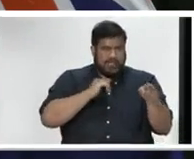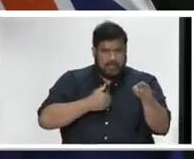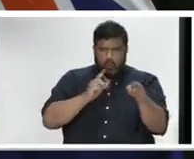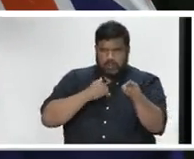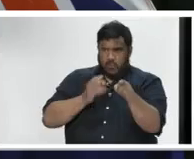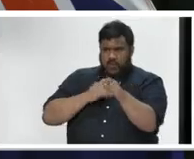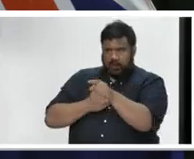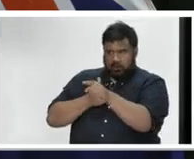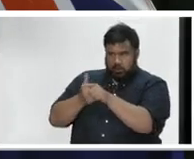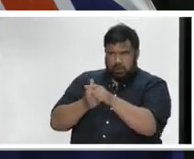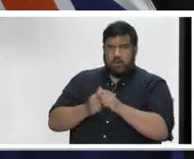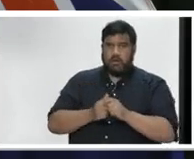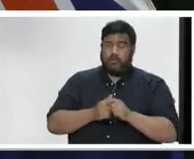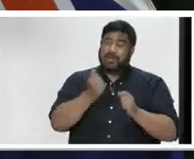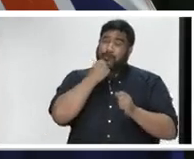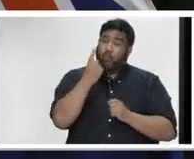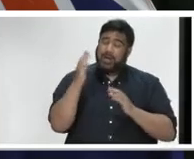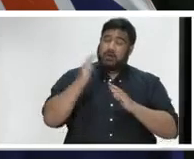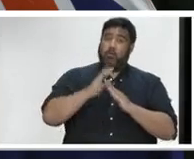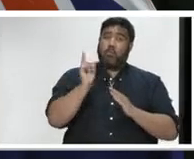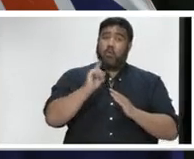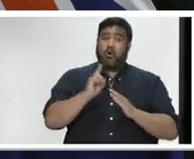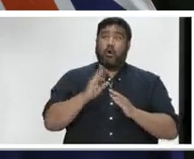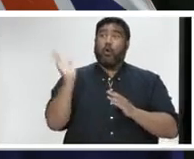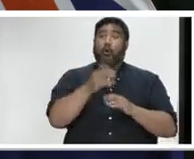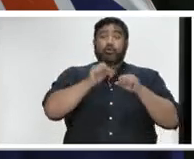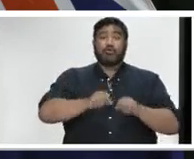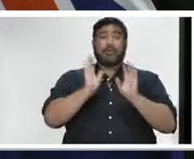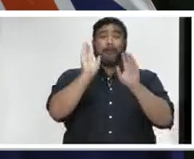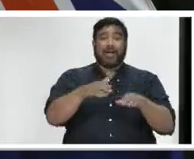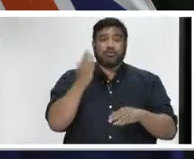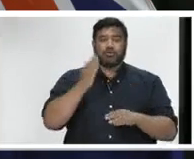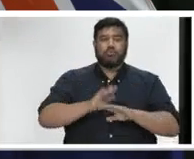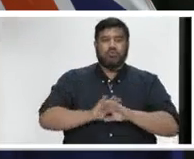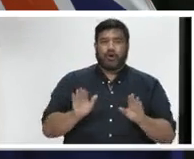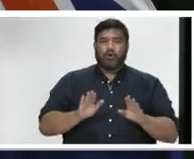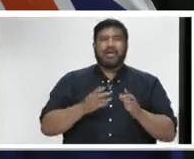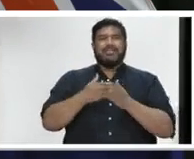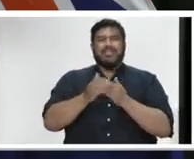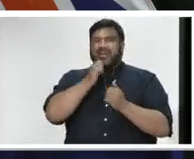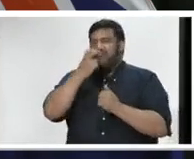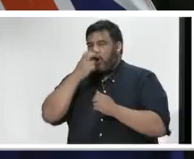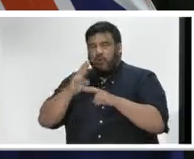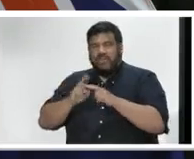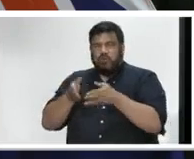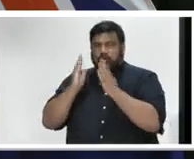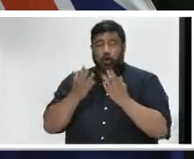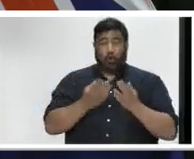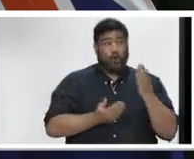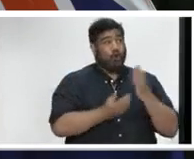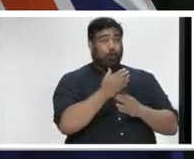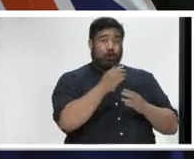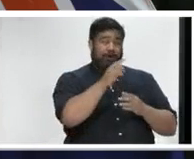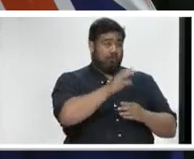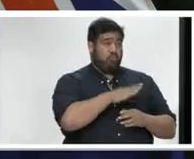is we want to have as few students at school as possible, because even in a modern learning environment, if you can keep the numbers low enough, there are